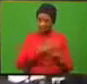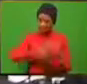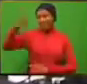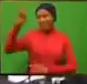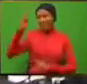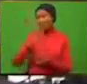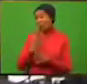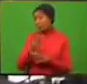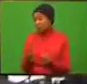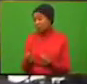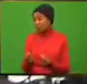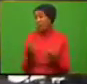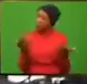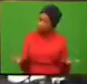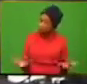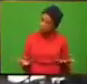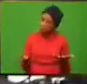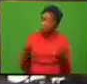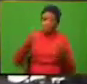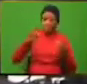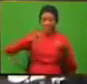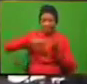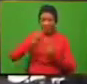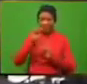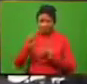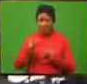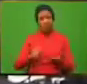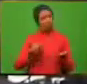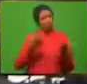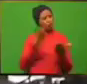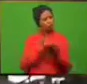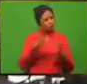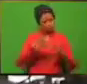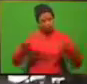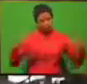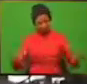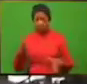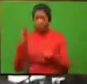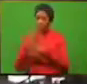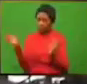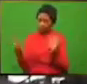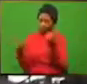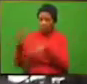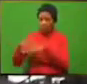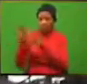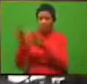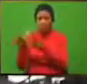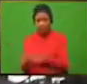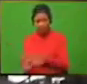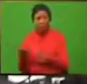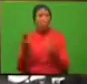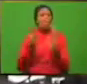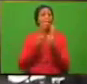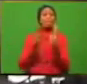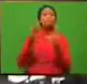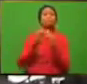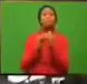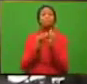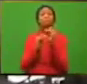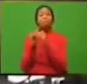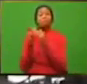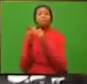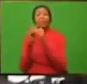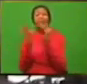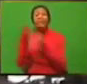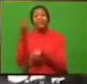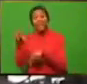succeeds in delivering on its apex priority of growing the economy and creating jobs, then the builders will defeat the